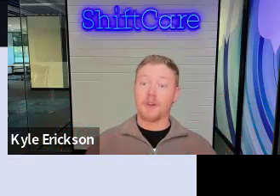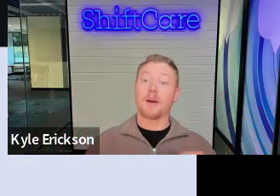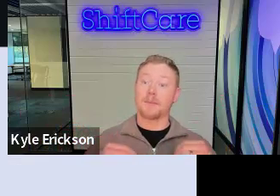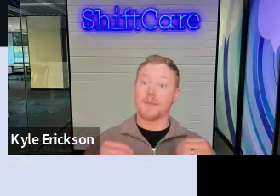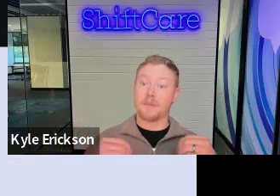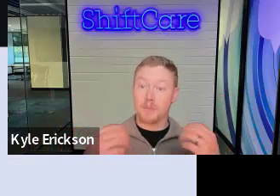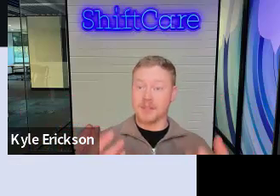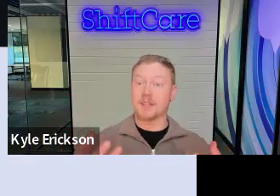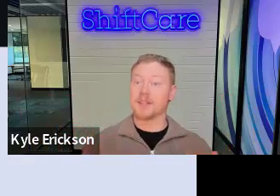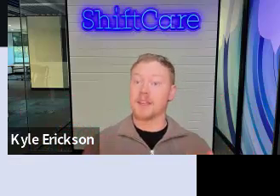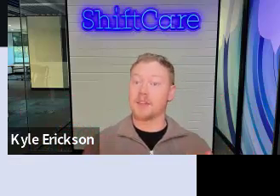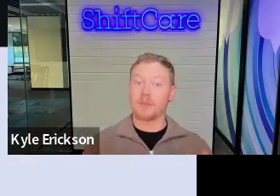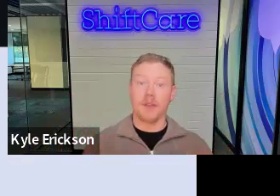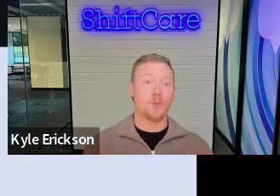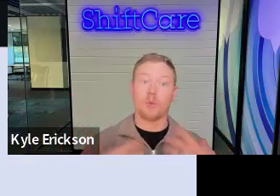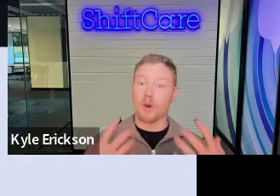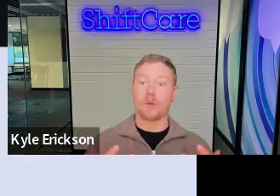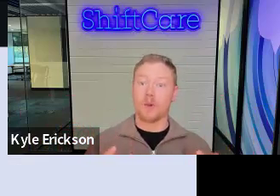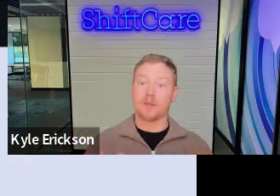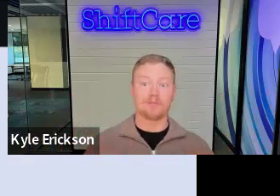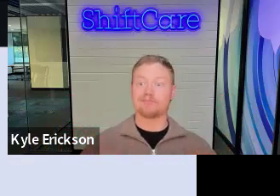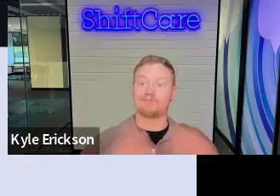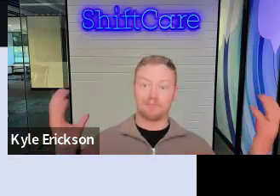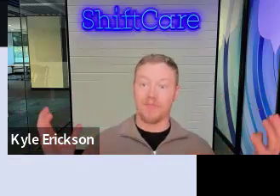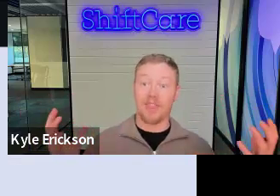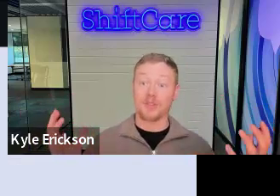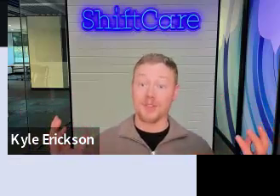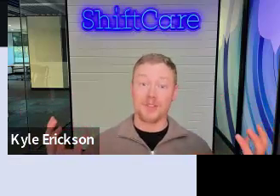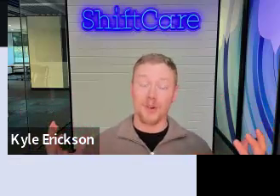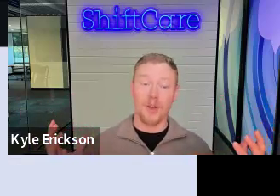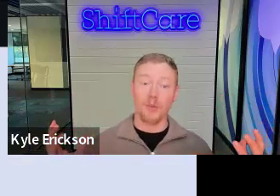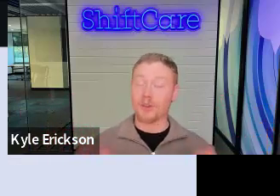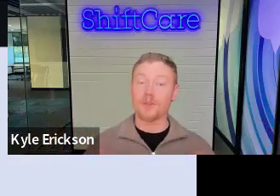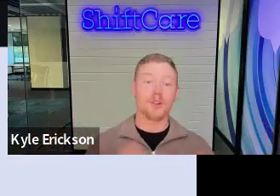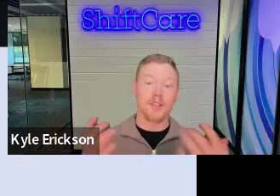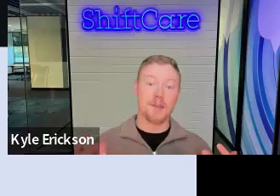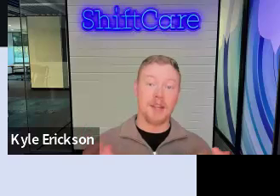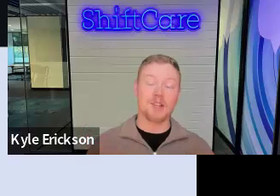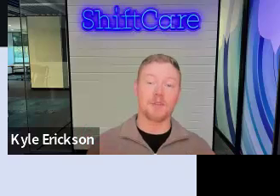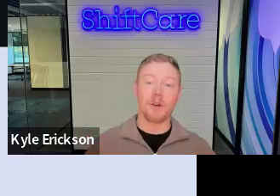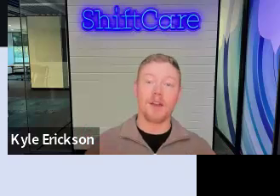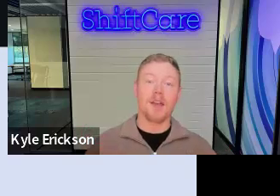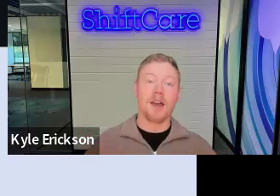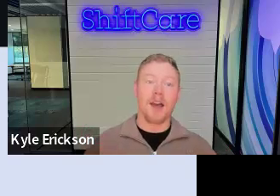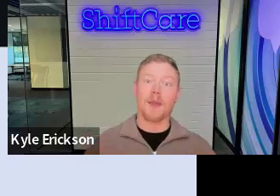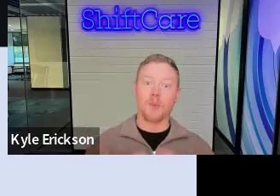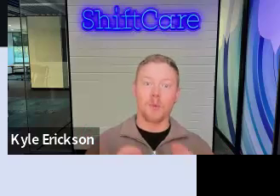feedback from businesses like you. We work with thousands around the world, of course, like I mentioned before. And what